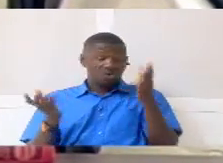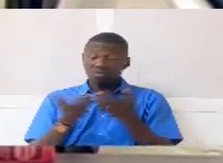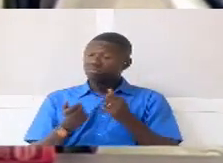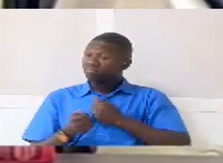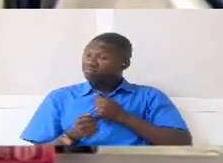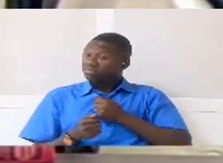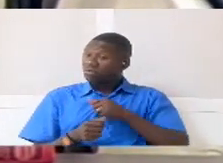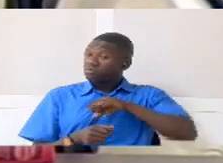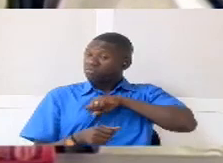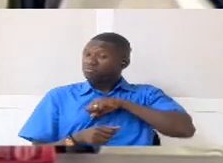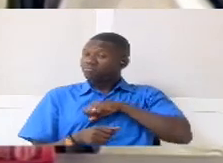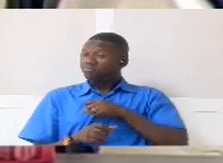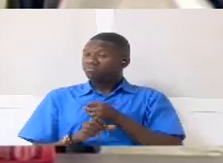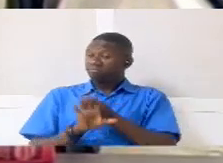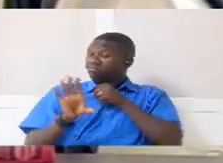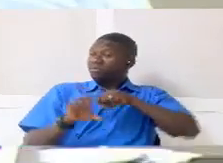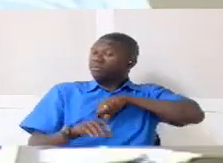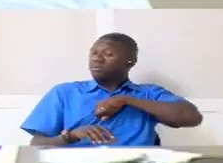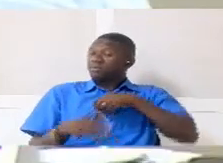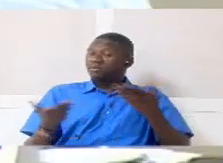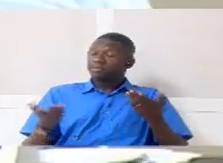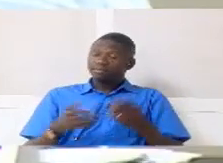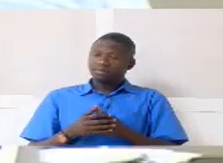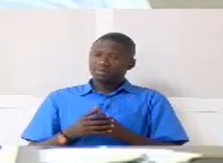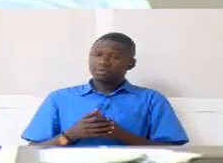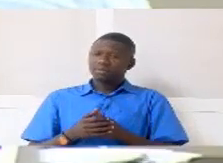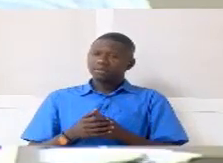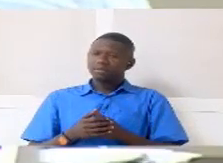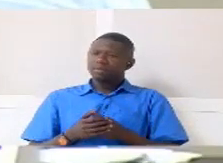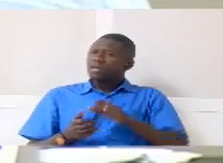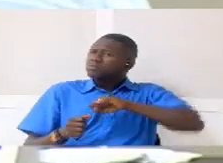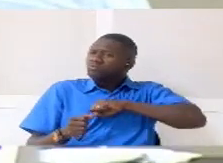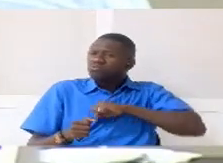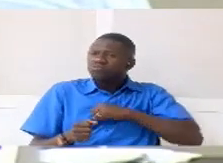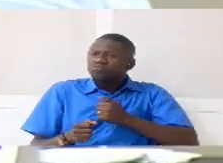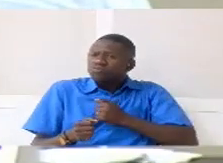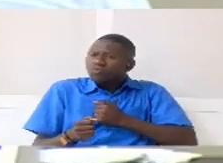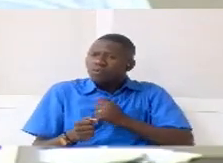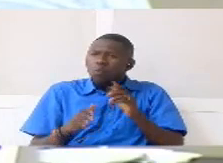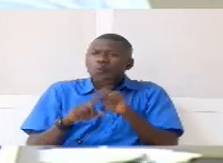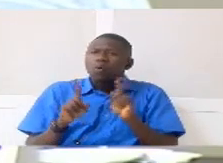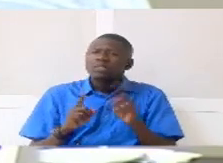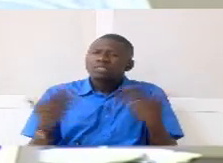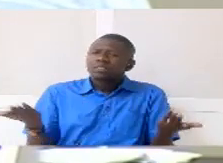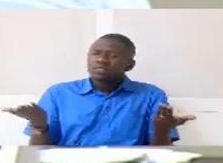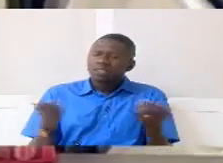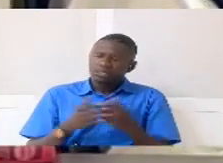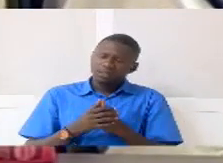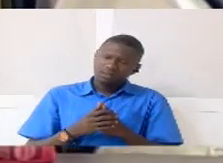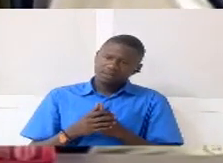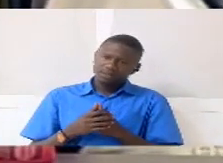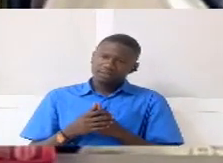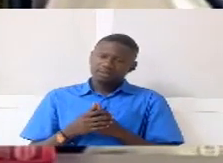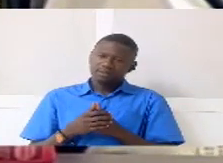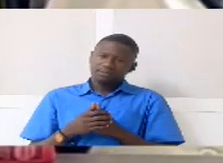fearful protecting themselves. Fearful of what? Ika sila munela kana na ke a client at the